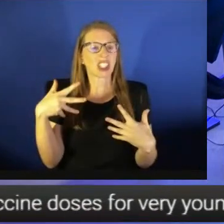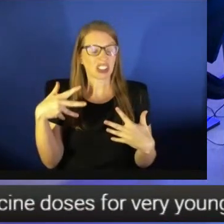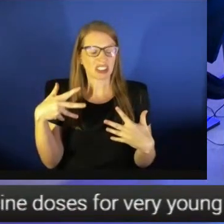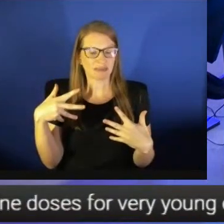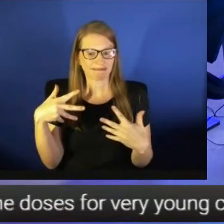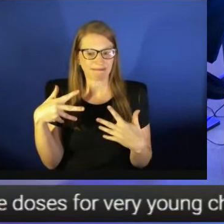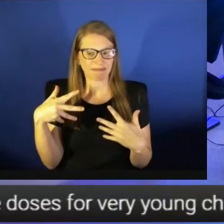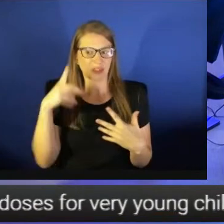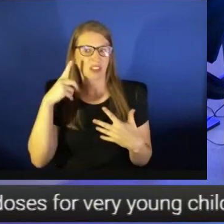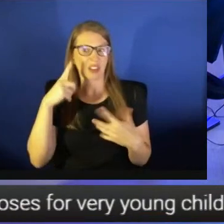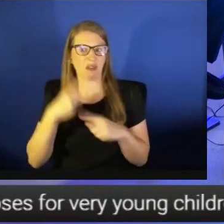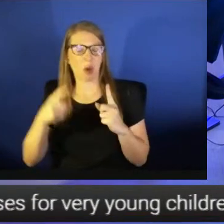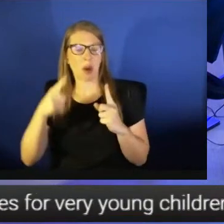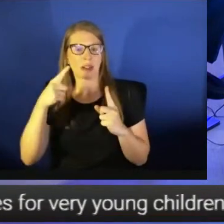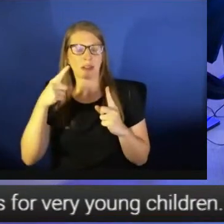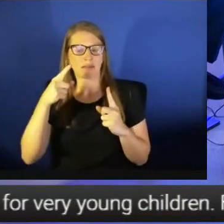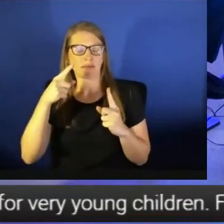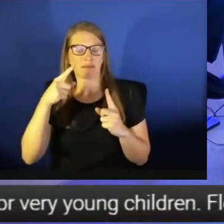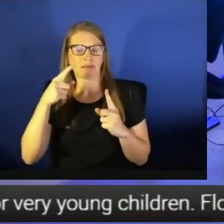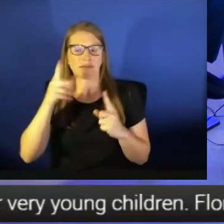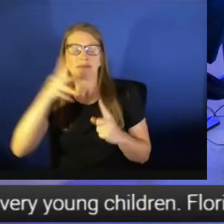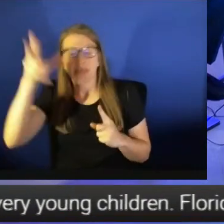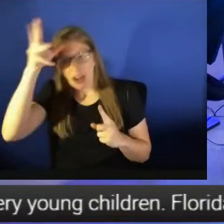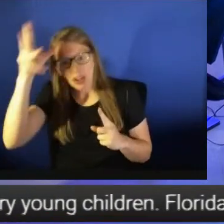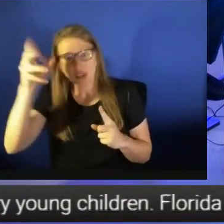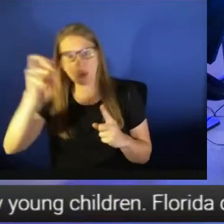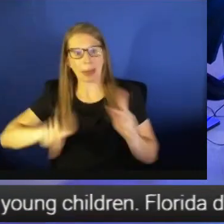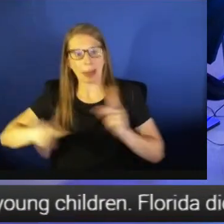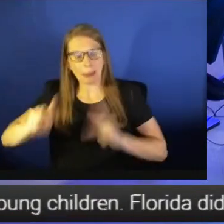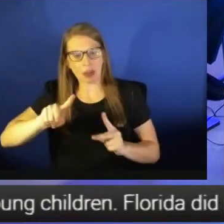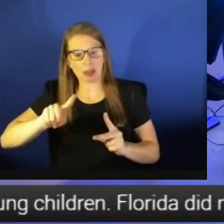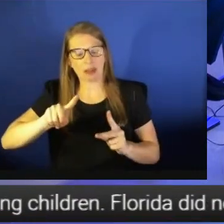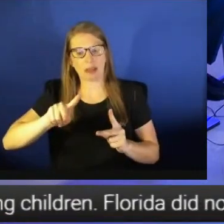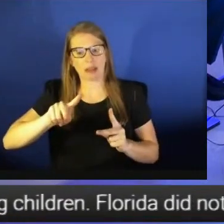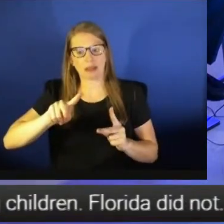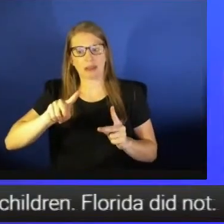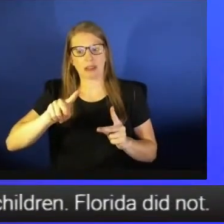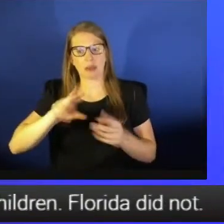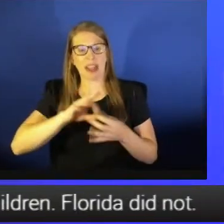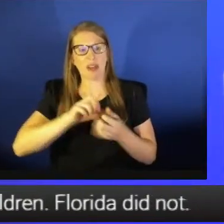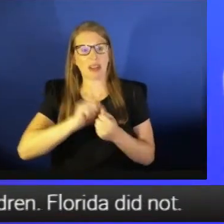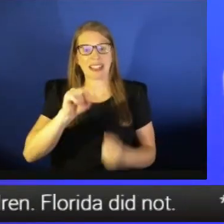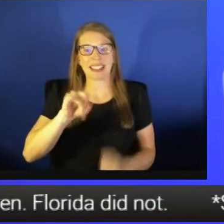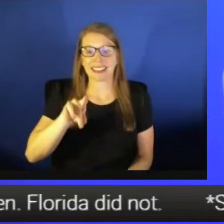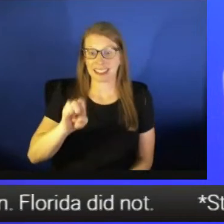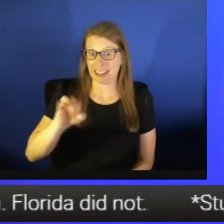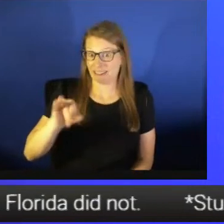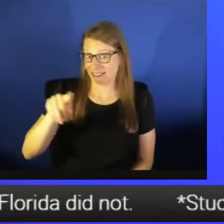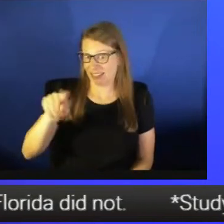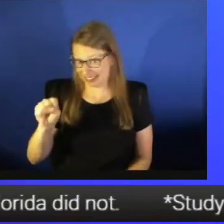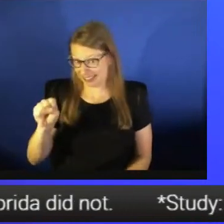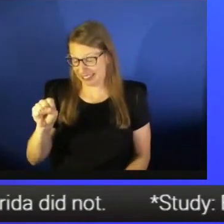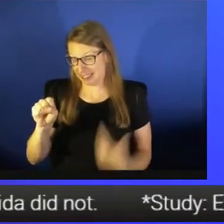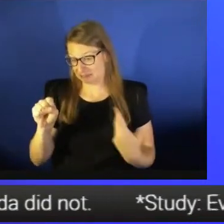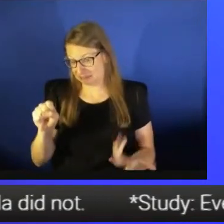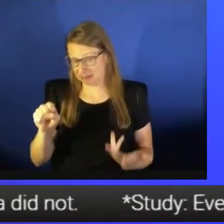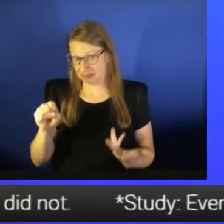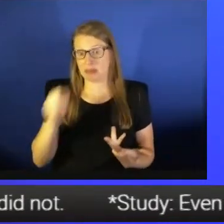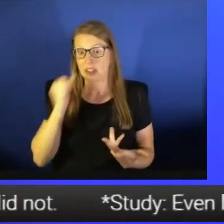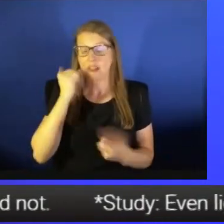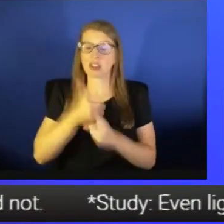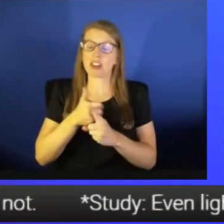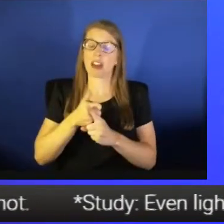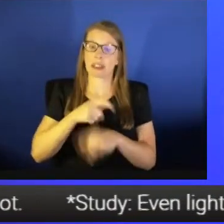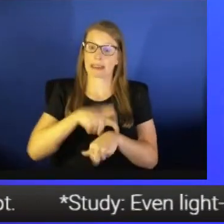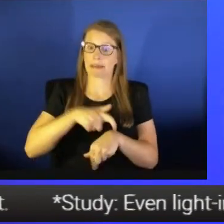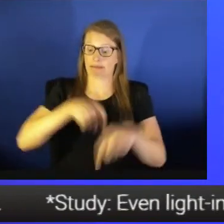effects go? Help us feel better about getting those kiddos. Well, I think if you go back in time a little bit, you